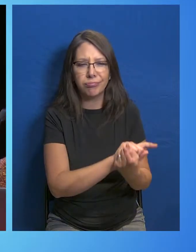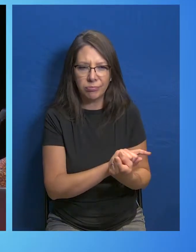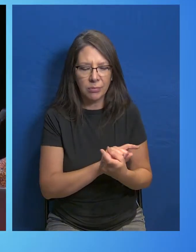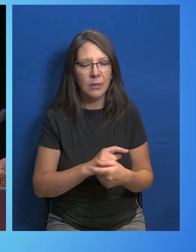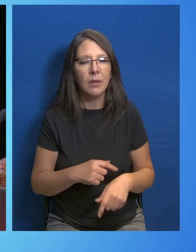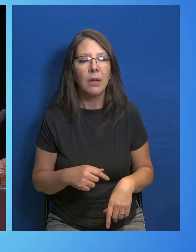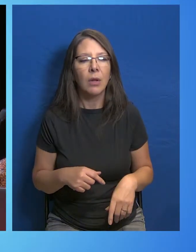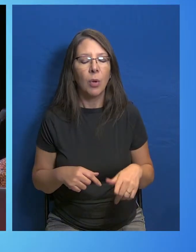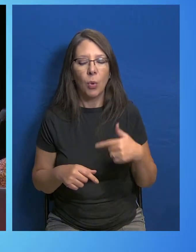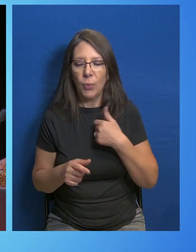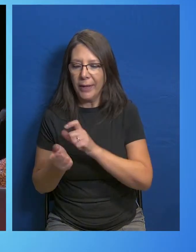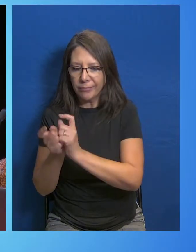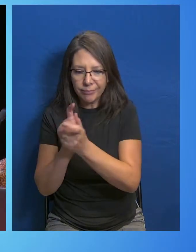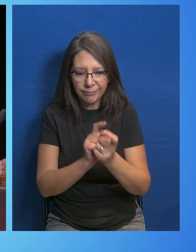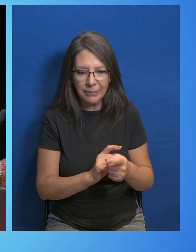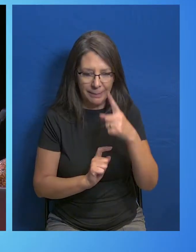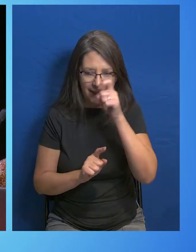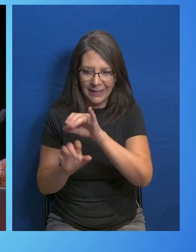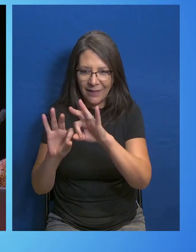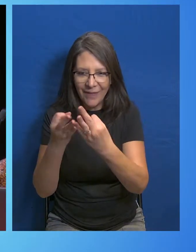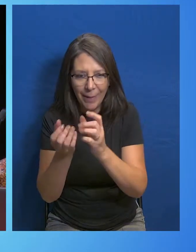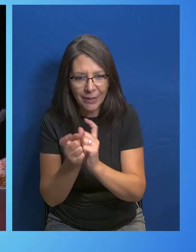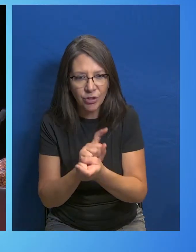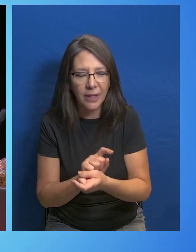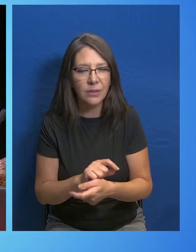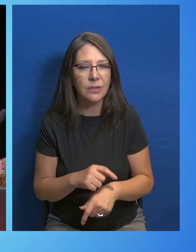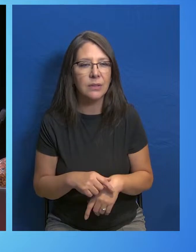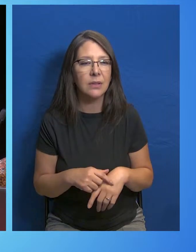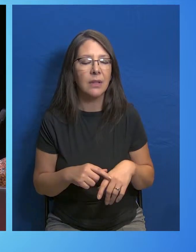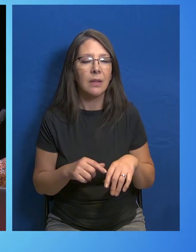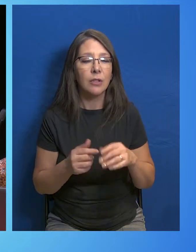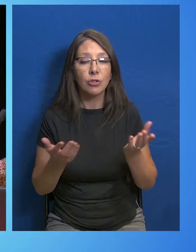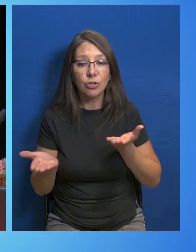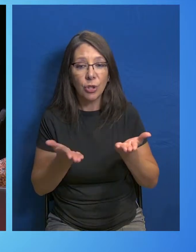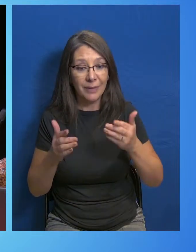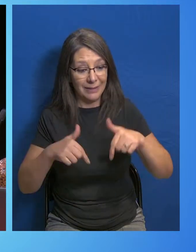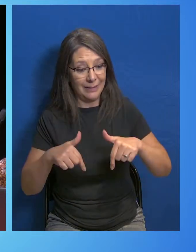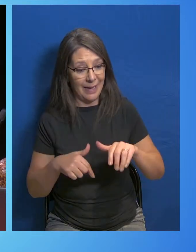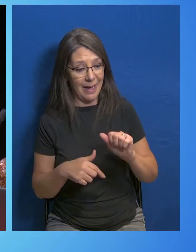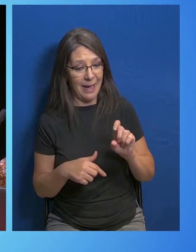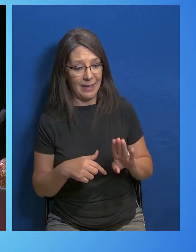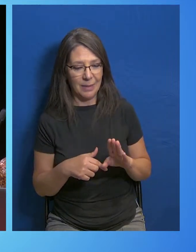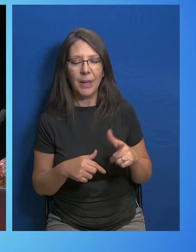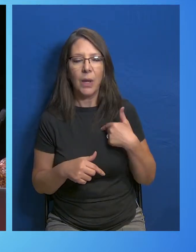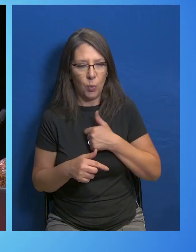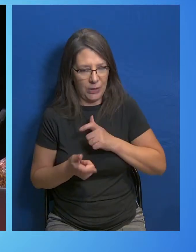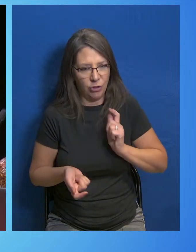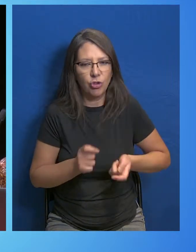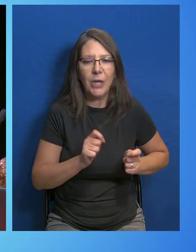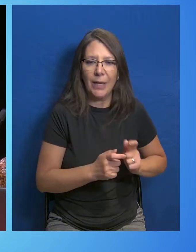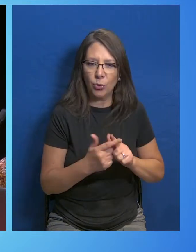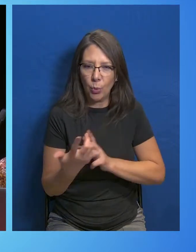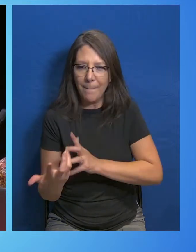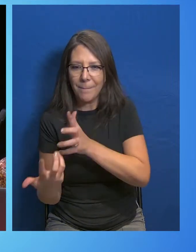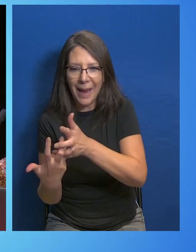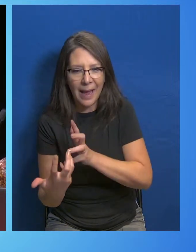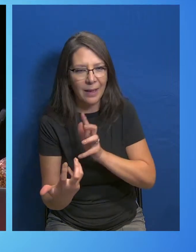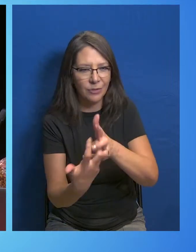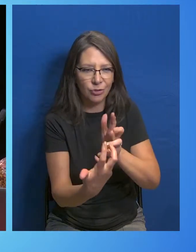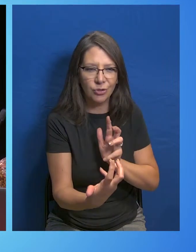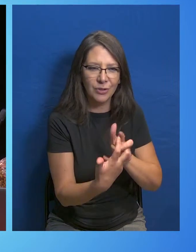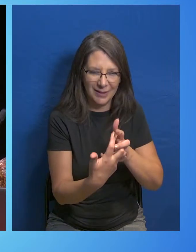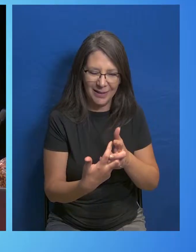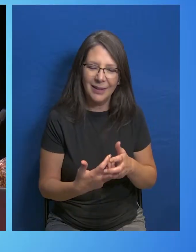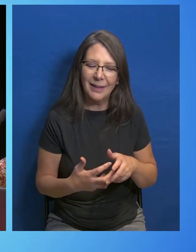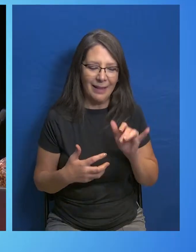of our family and student needs have changed, services at ASDB have also changed with it. This needs to continue as we look